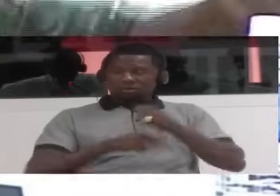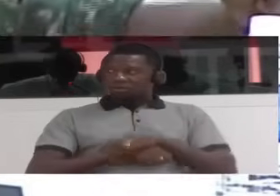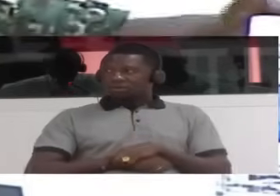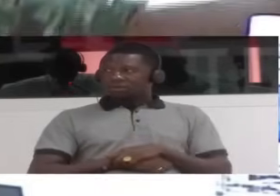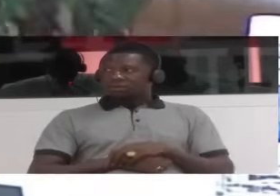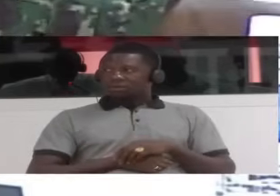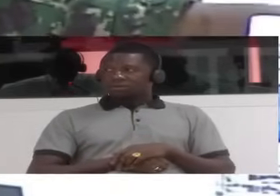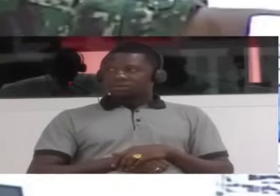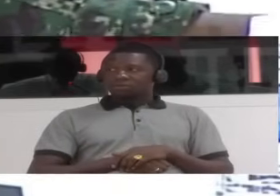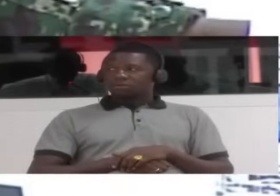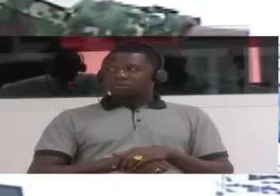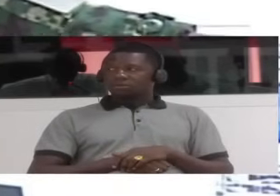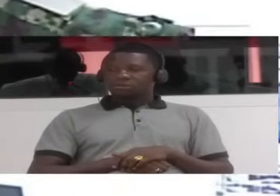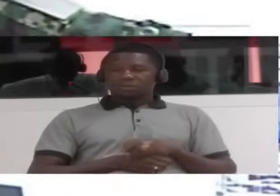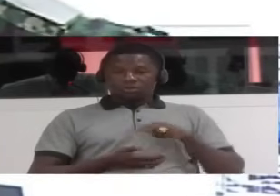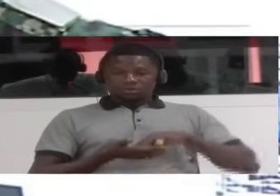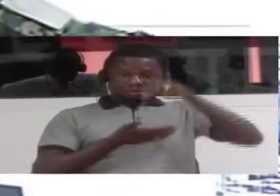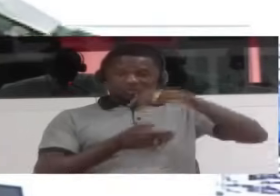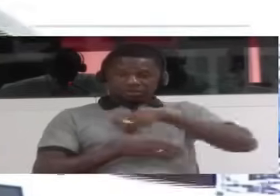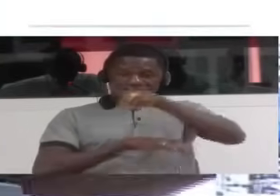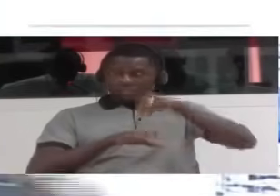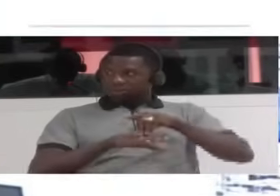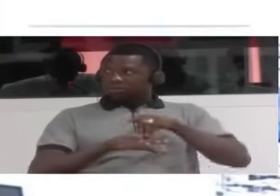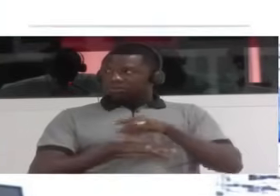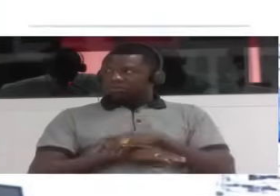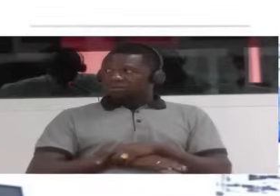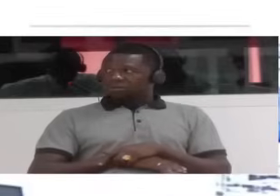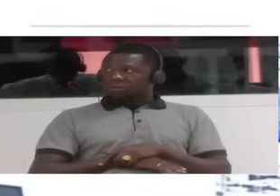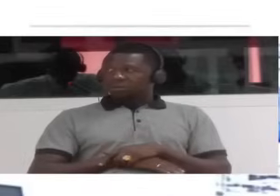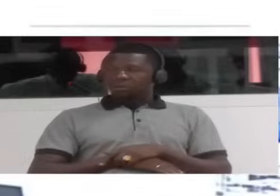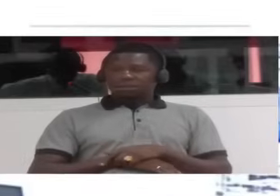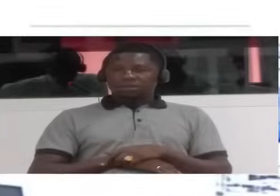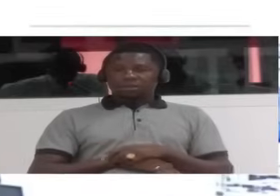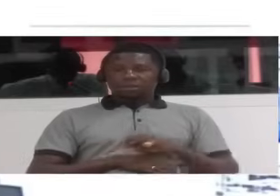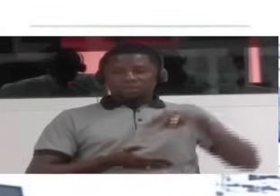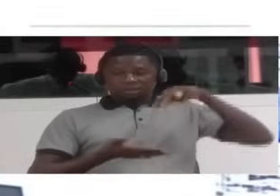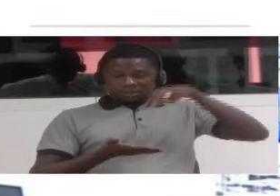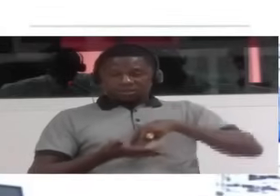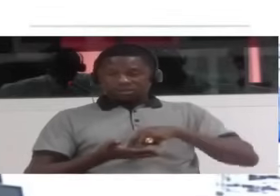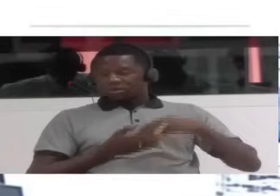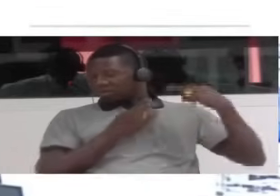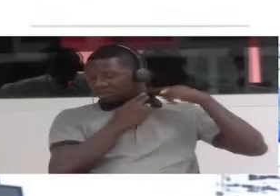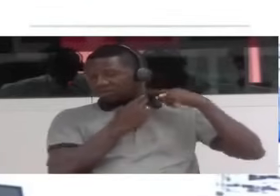He jumped from that place and stamped at the neck of Haruna.